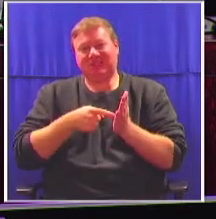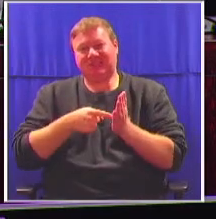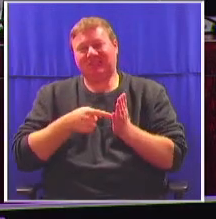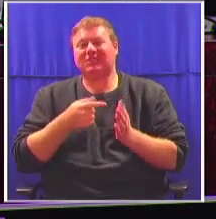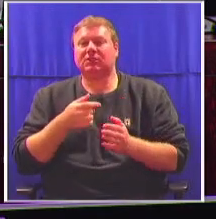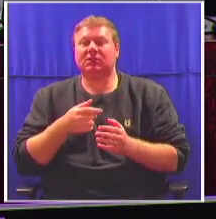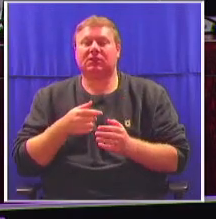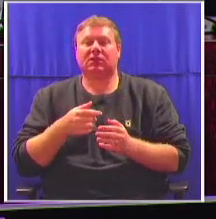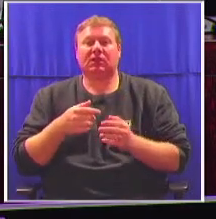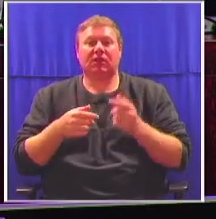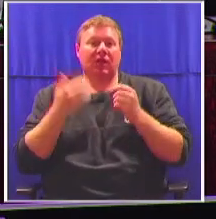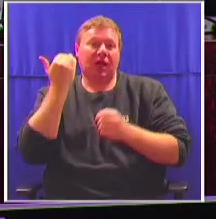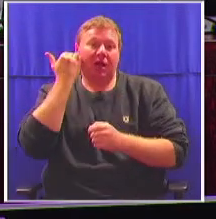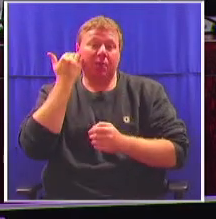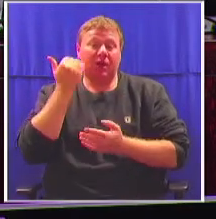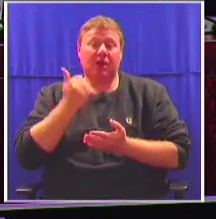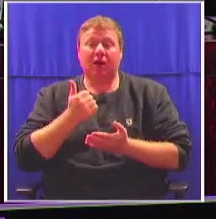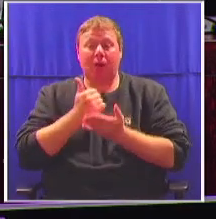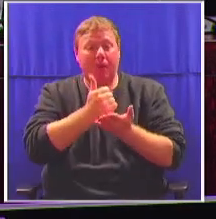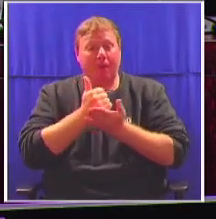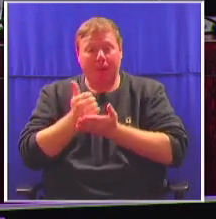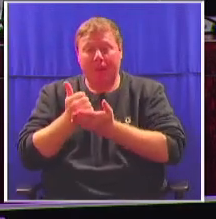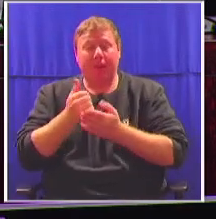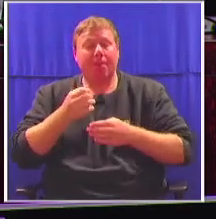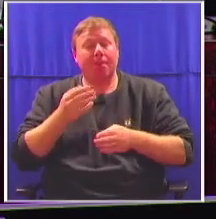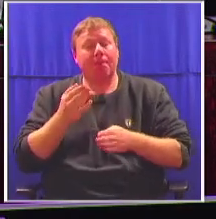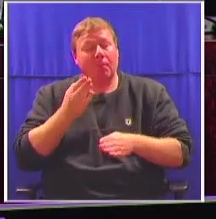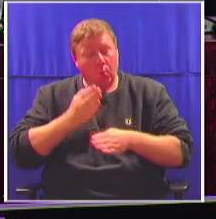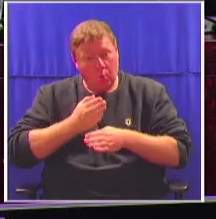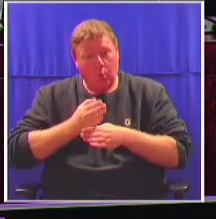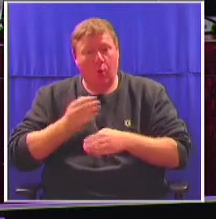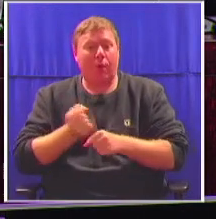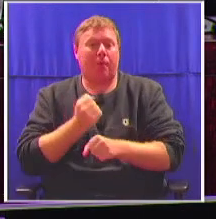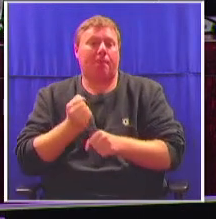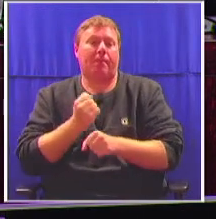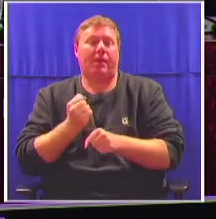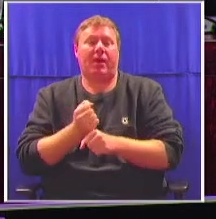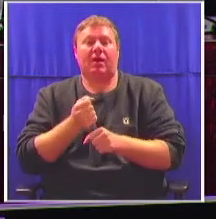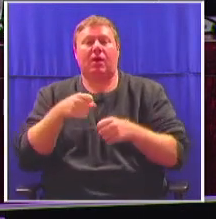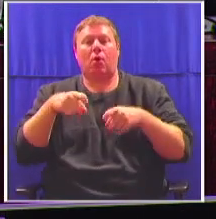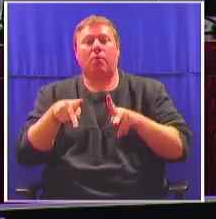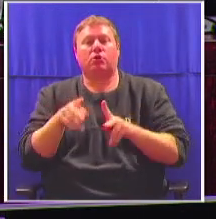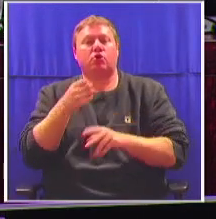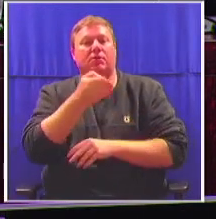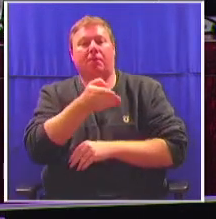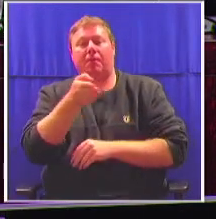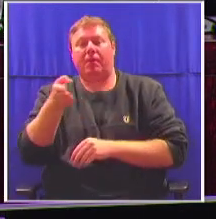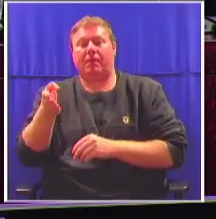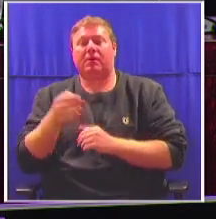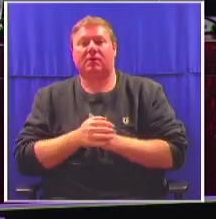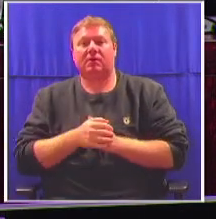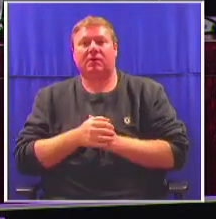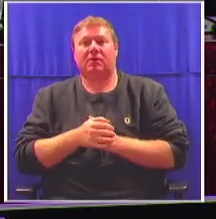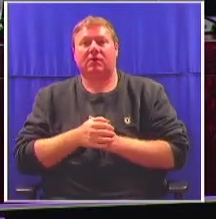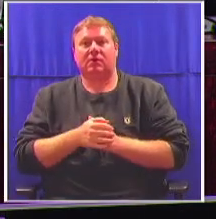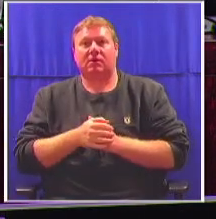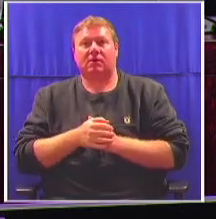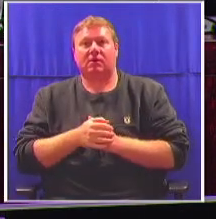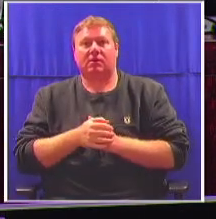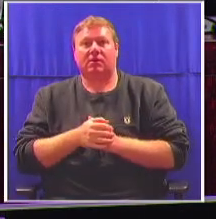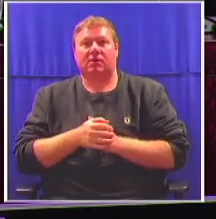intervention by government to create work and livelihood opportunities, particularly at a time when the broader